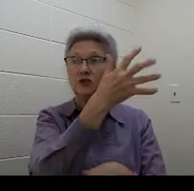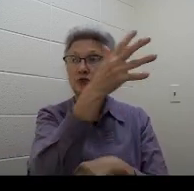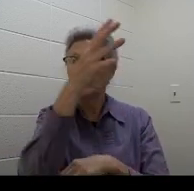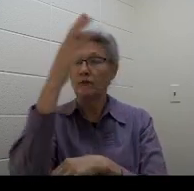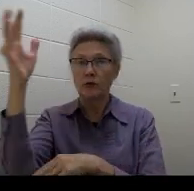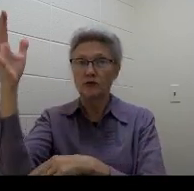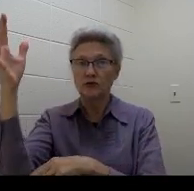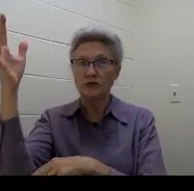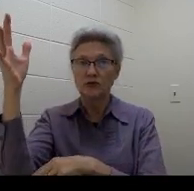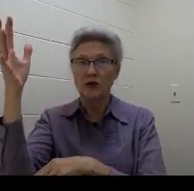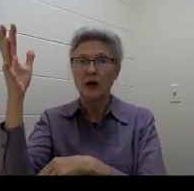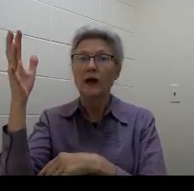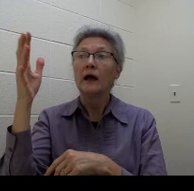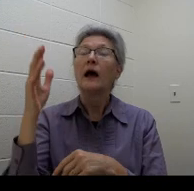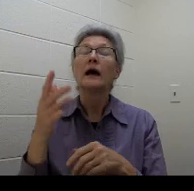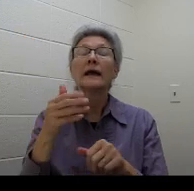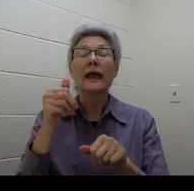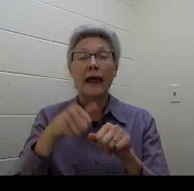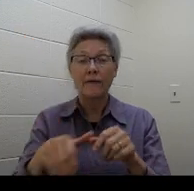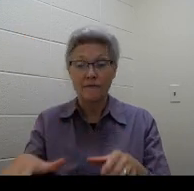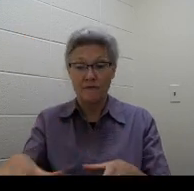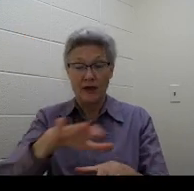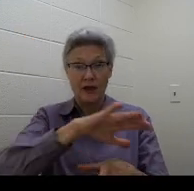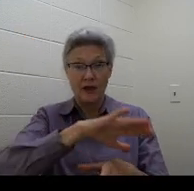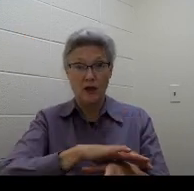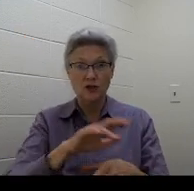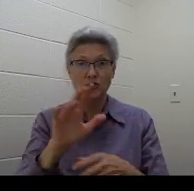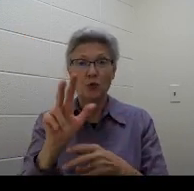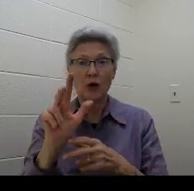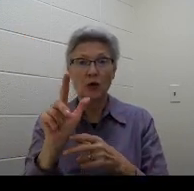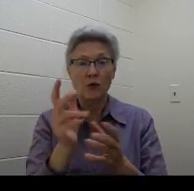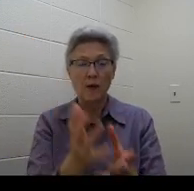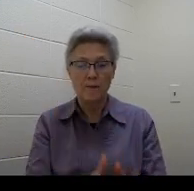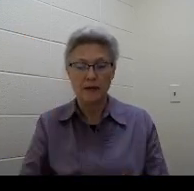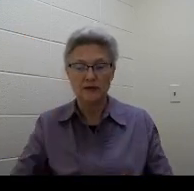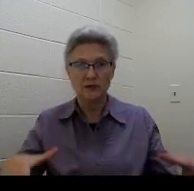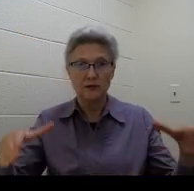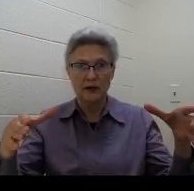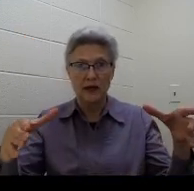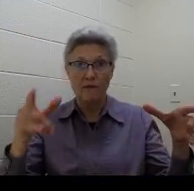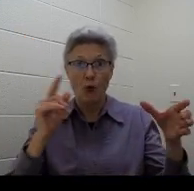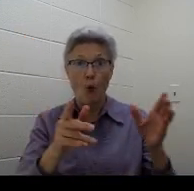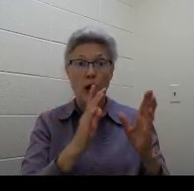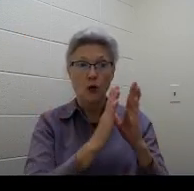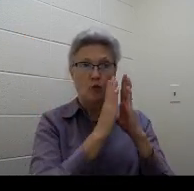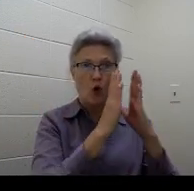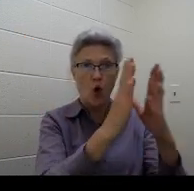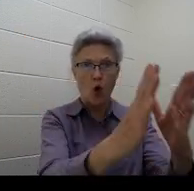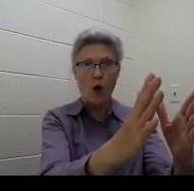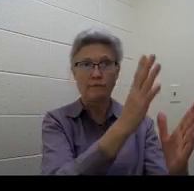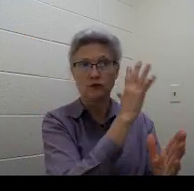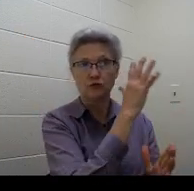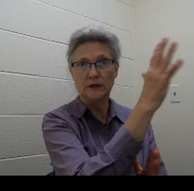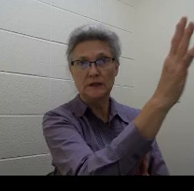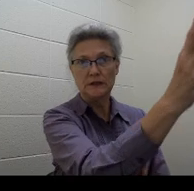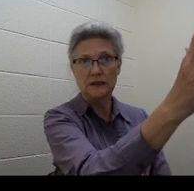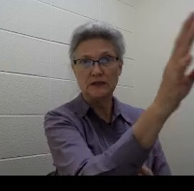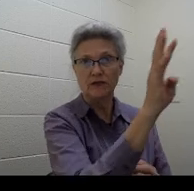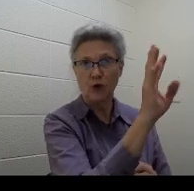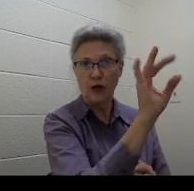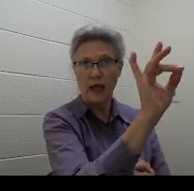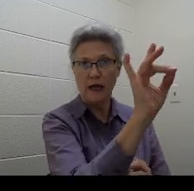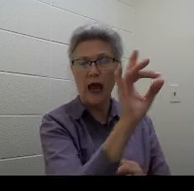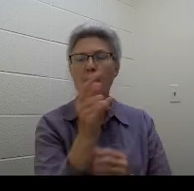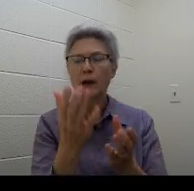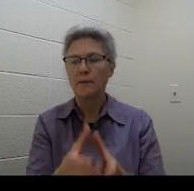23 bushel baskets. If one row of the orchard has 48 trees, how many baskets of apples can